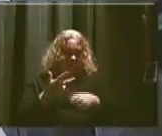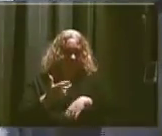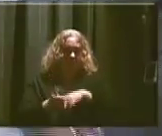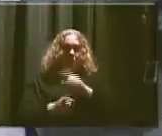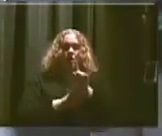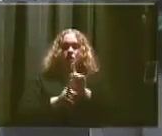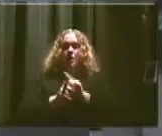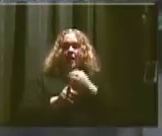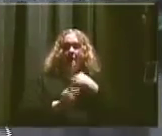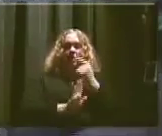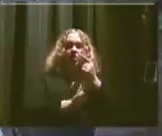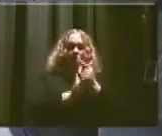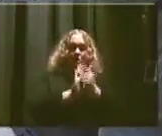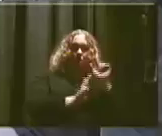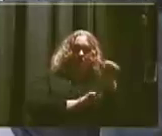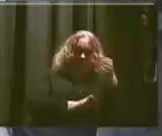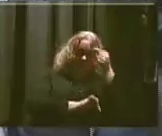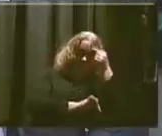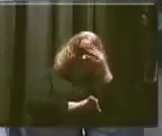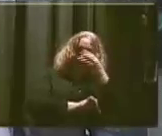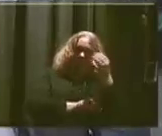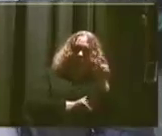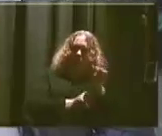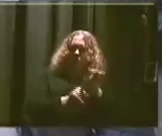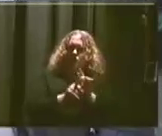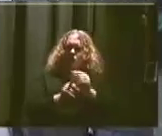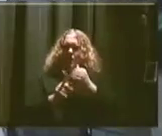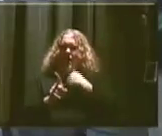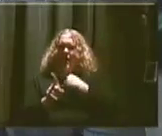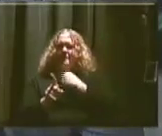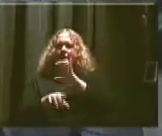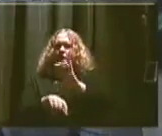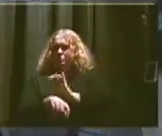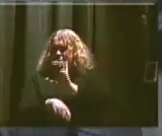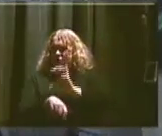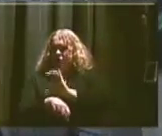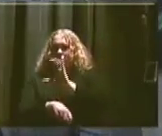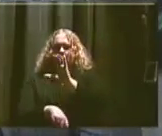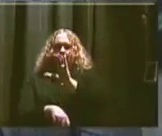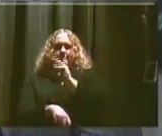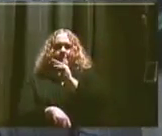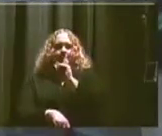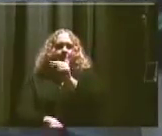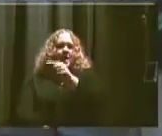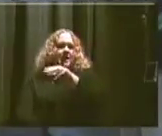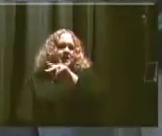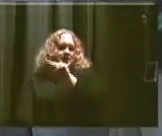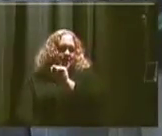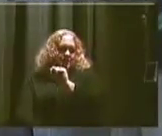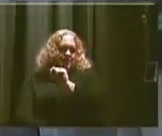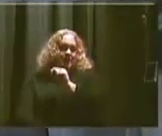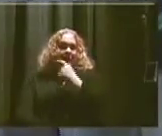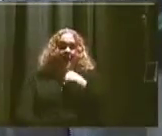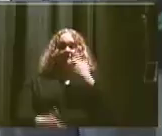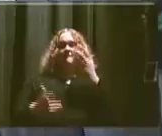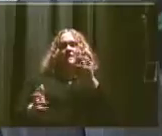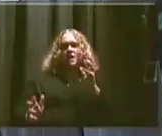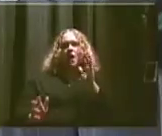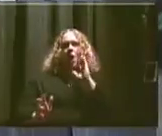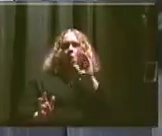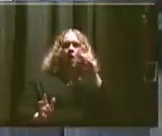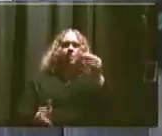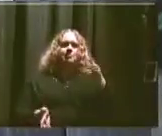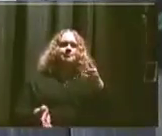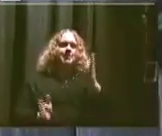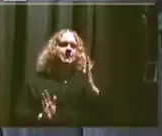government law and government magnet. Now, when I finish here, we'll let our students from each magnet come up and tell you a little bit